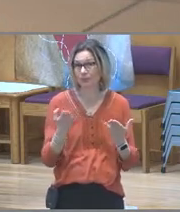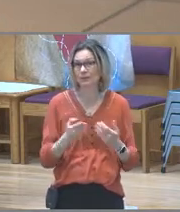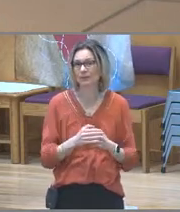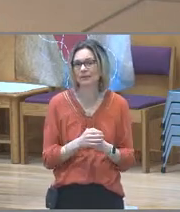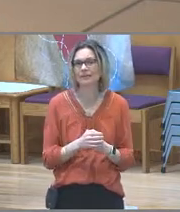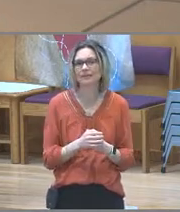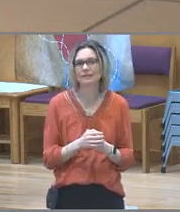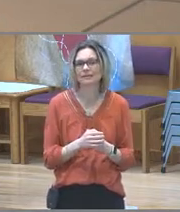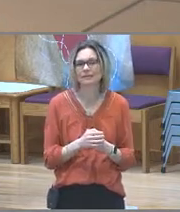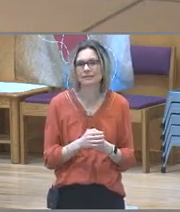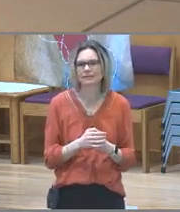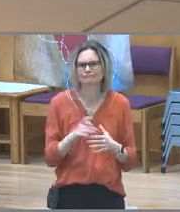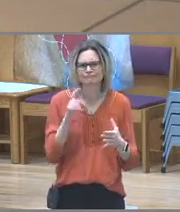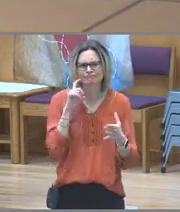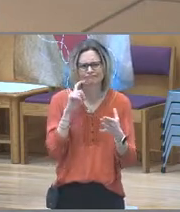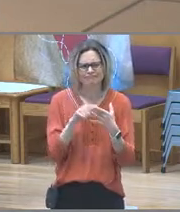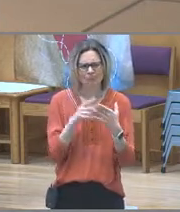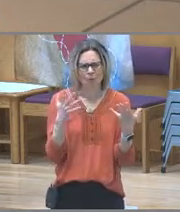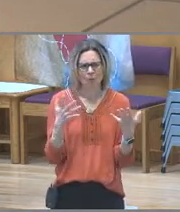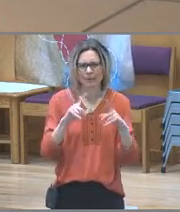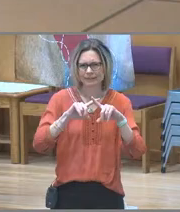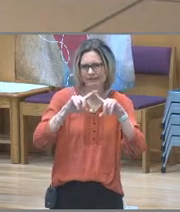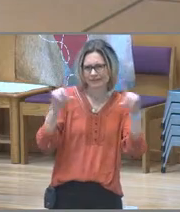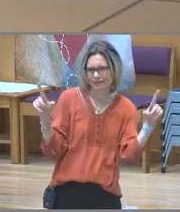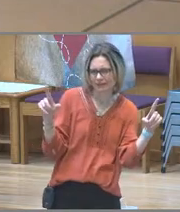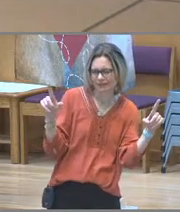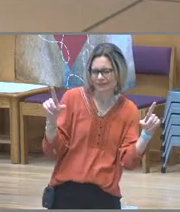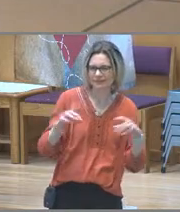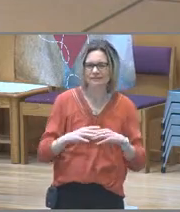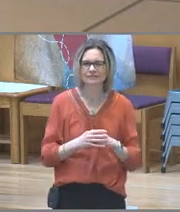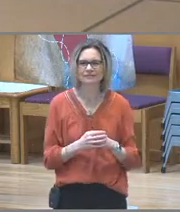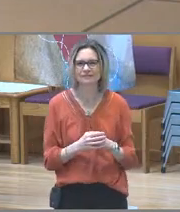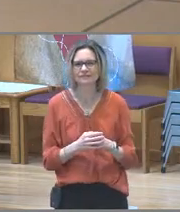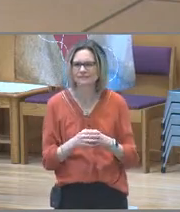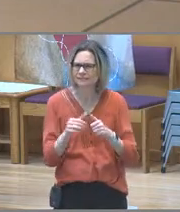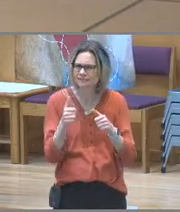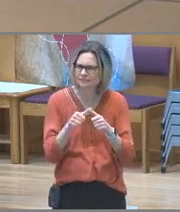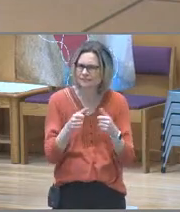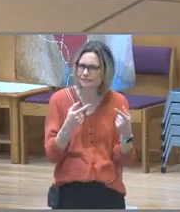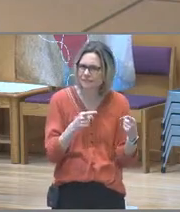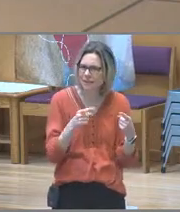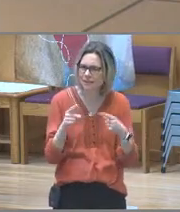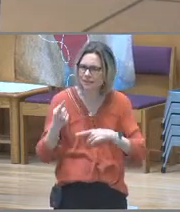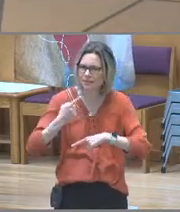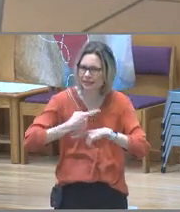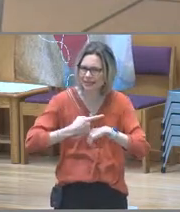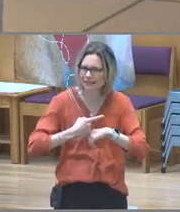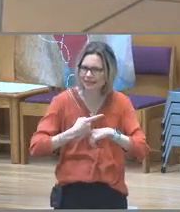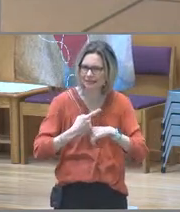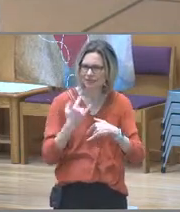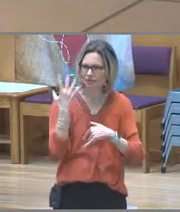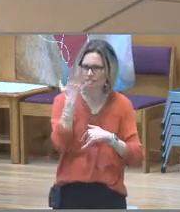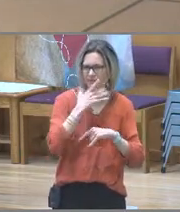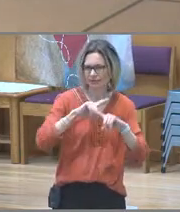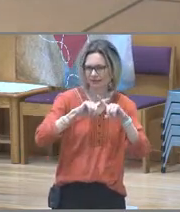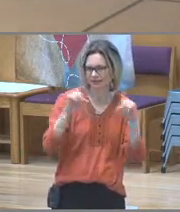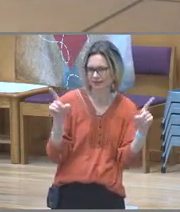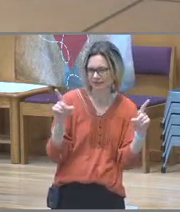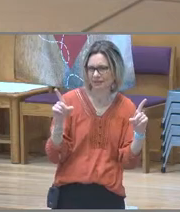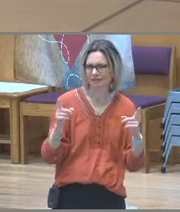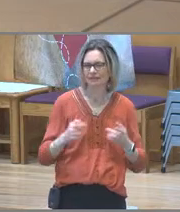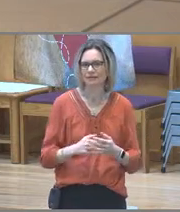And what do you notice different from those days? Do you remember what happened those days? What looked different here in the sanctuary? What